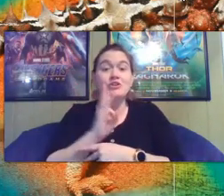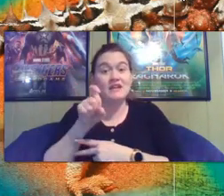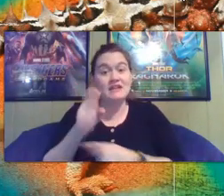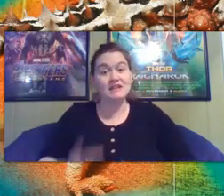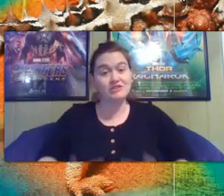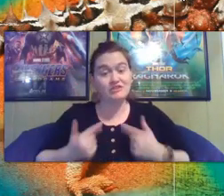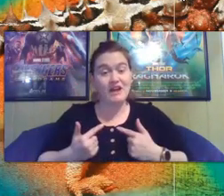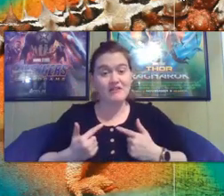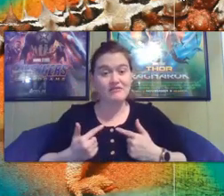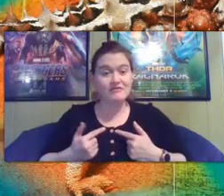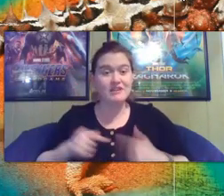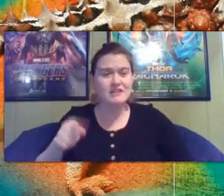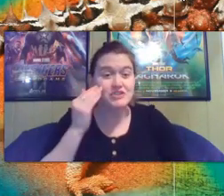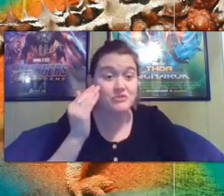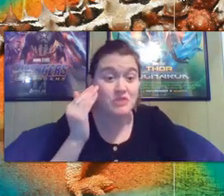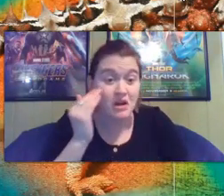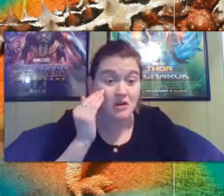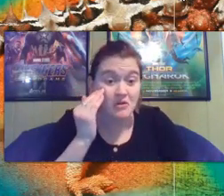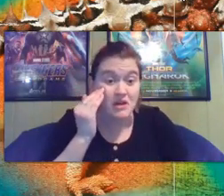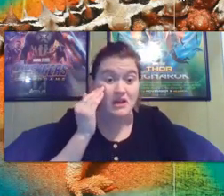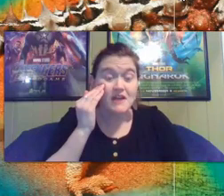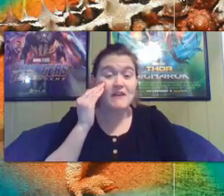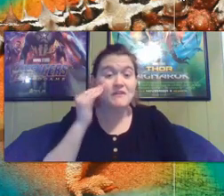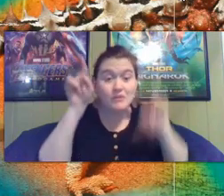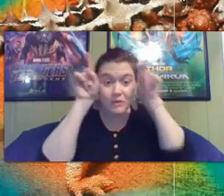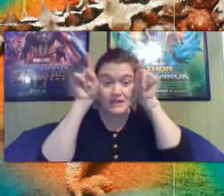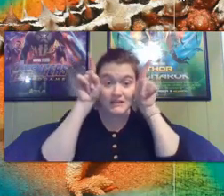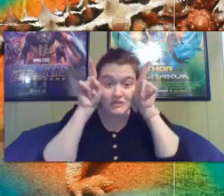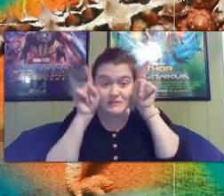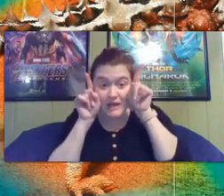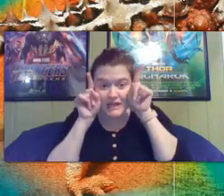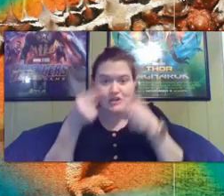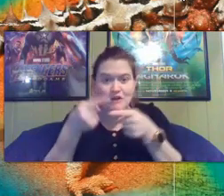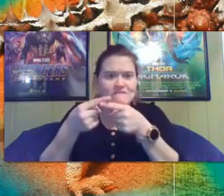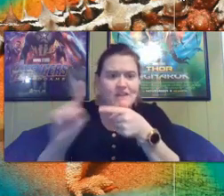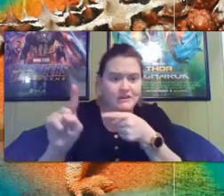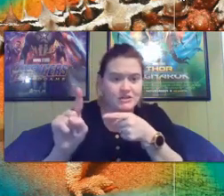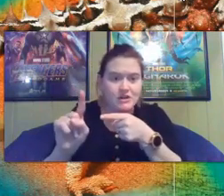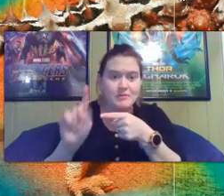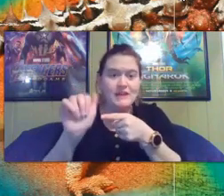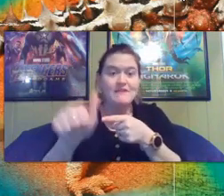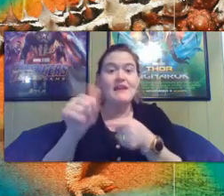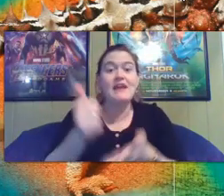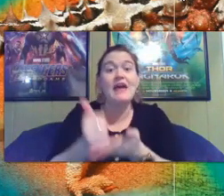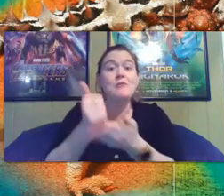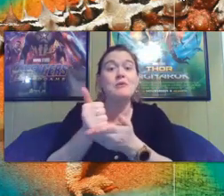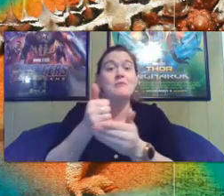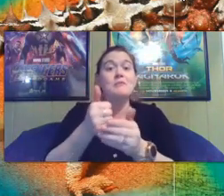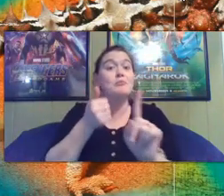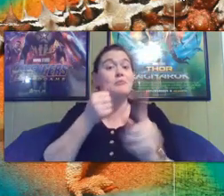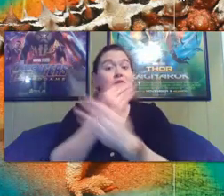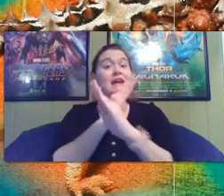the water that it needs to survive. Did you know that the thorny devil's spines are very sharp and they